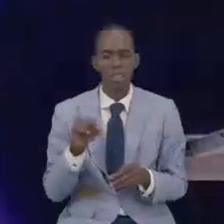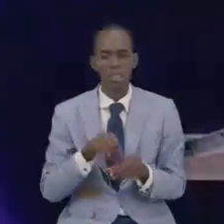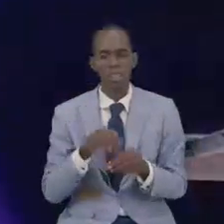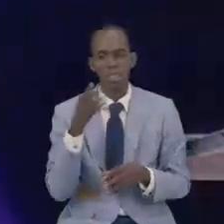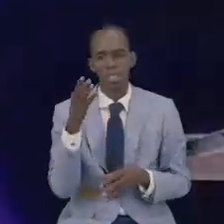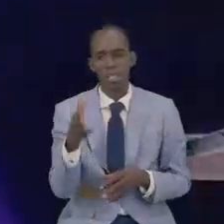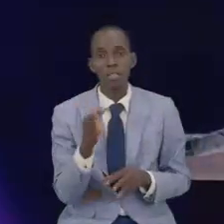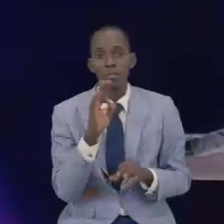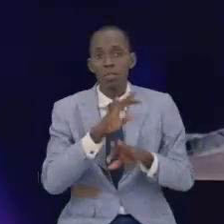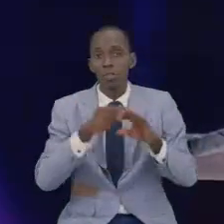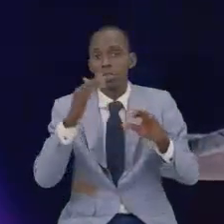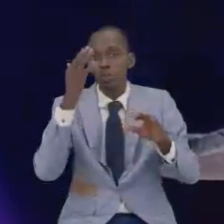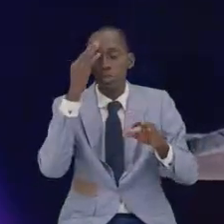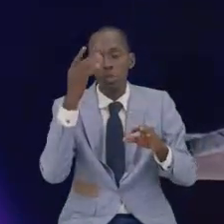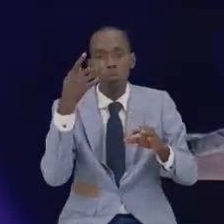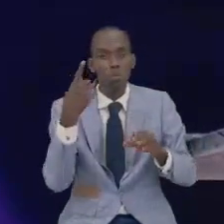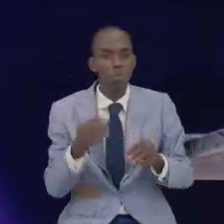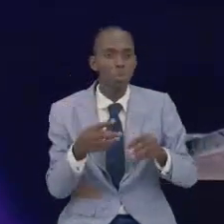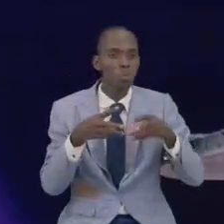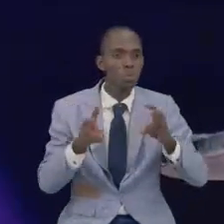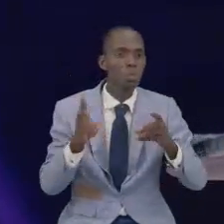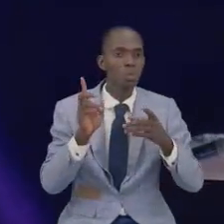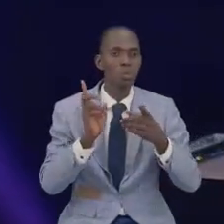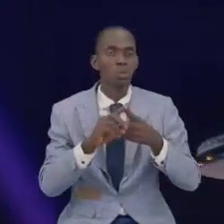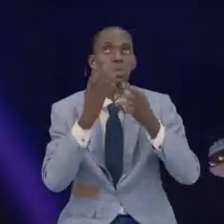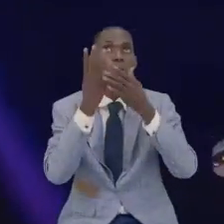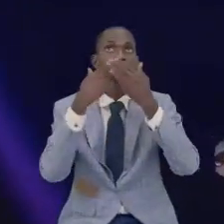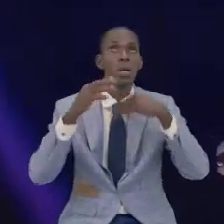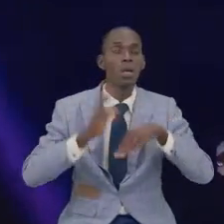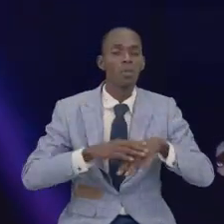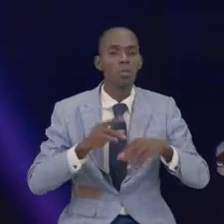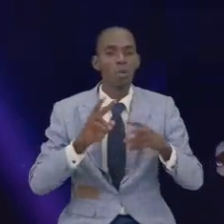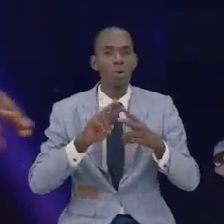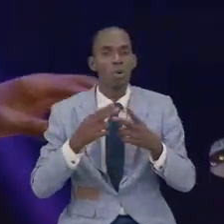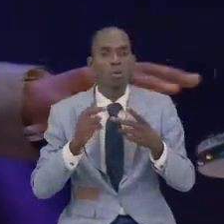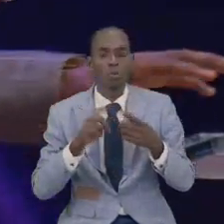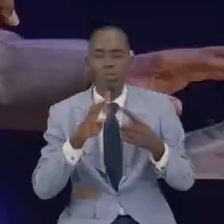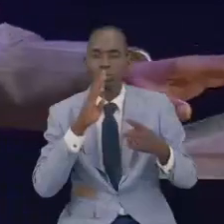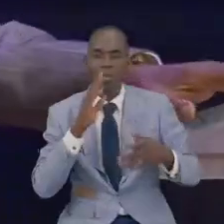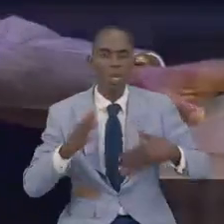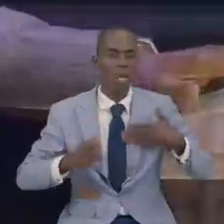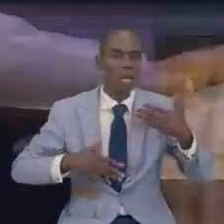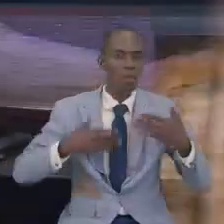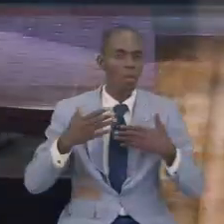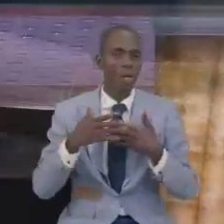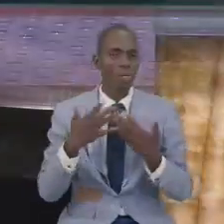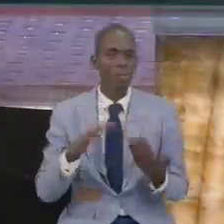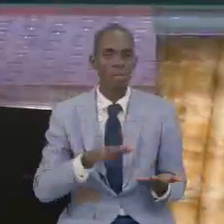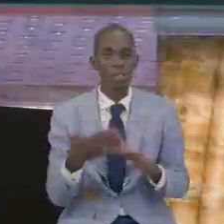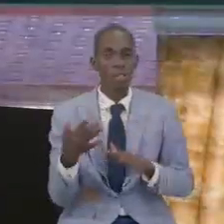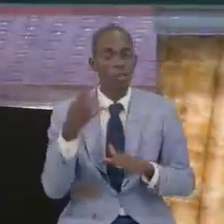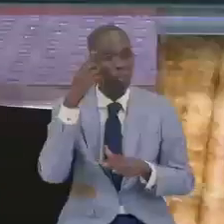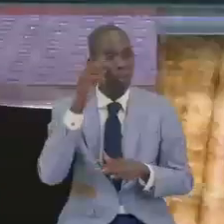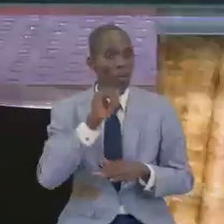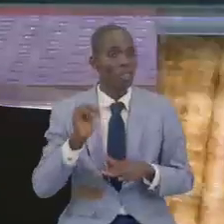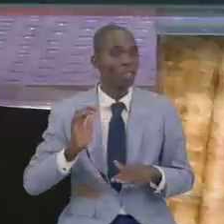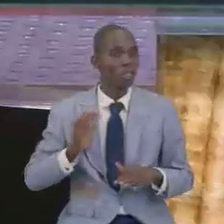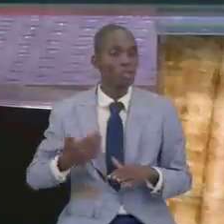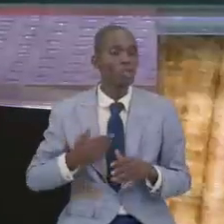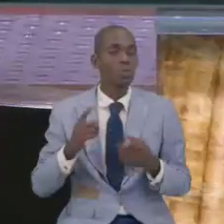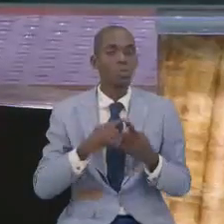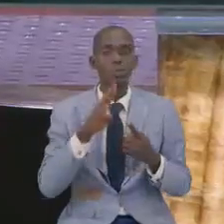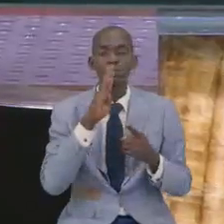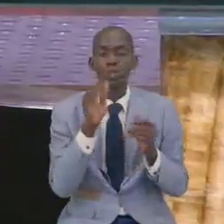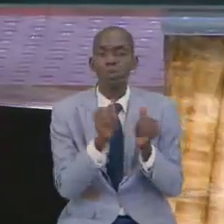to heaven, of the way to live a happy life after death. For his soul to be without